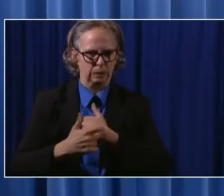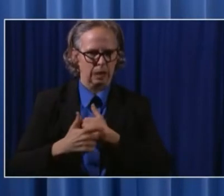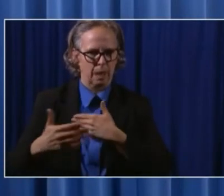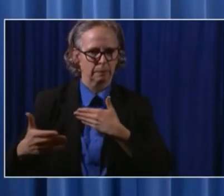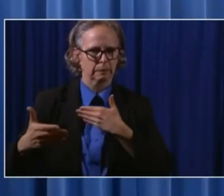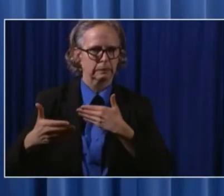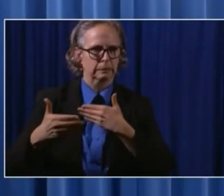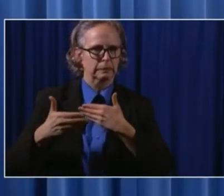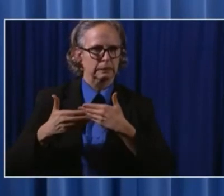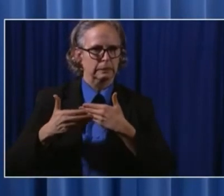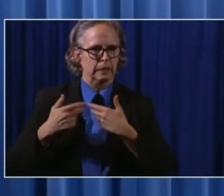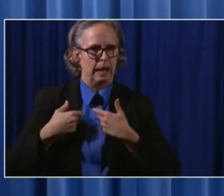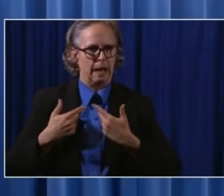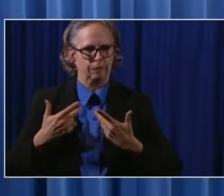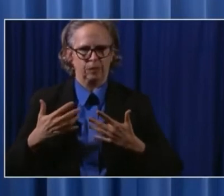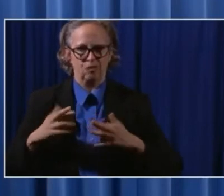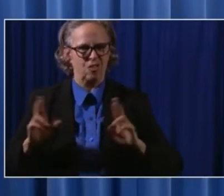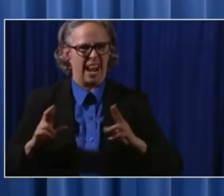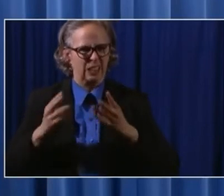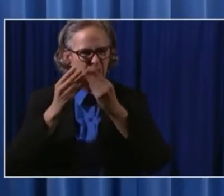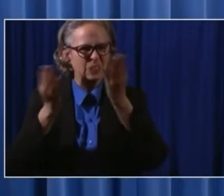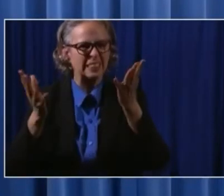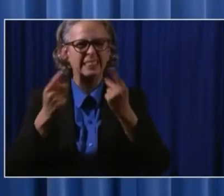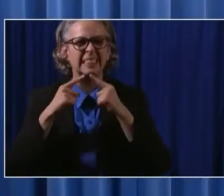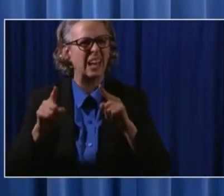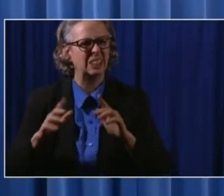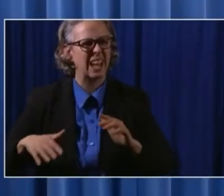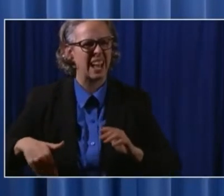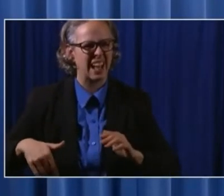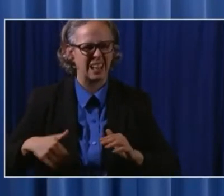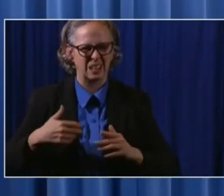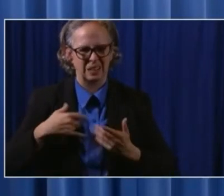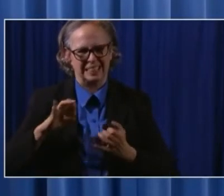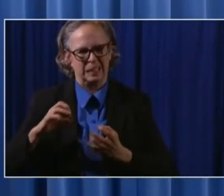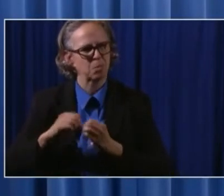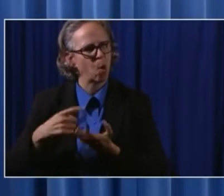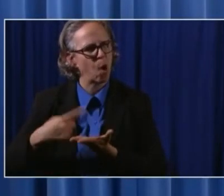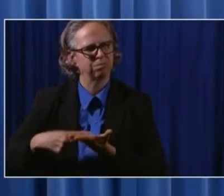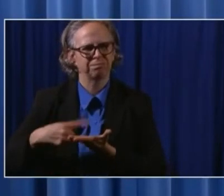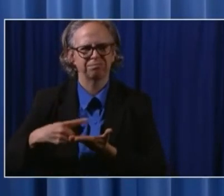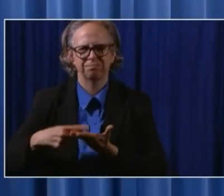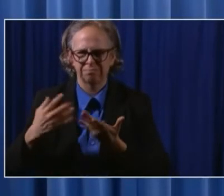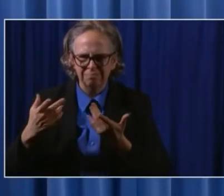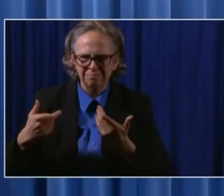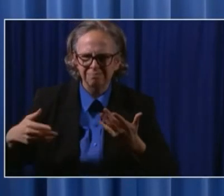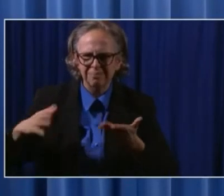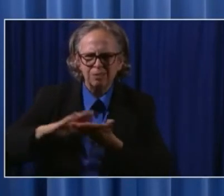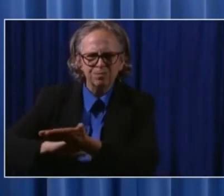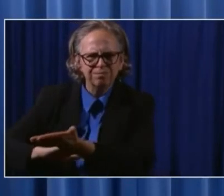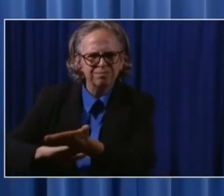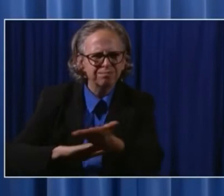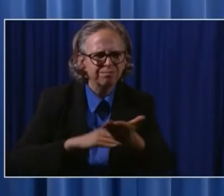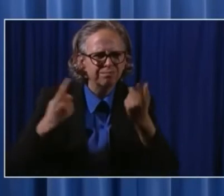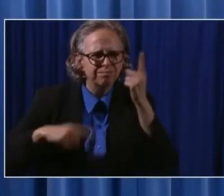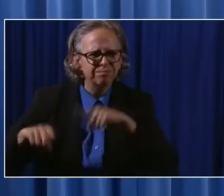little closer before we can, make any kind of decision in regard to that. But we'll be in consultation,